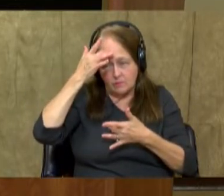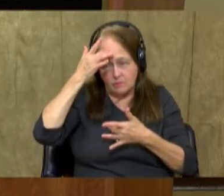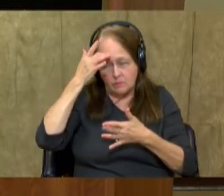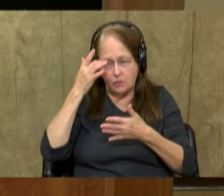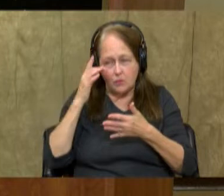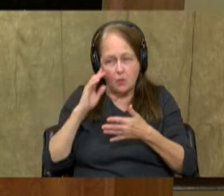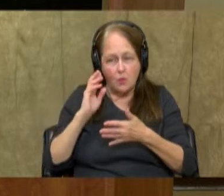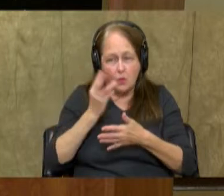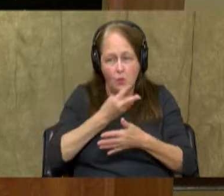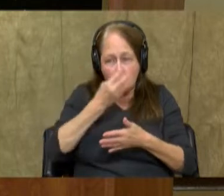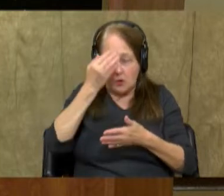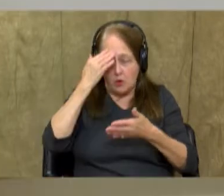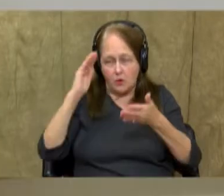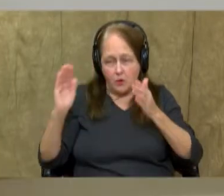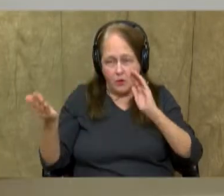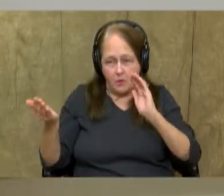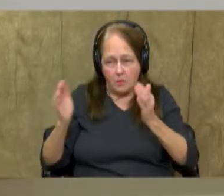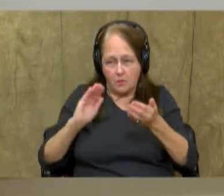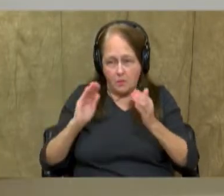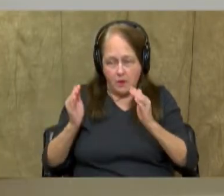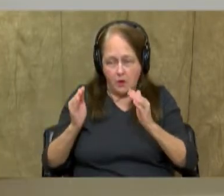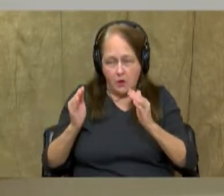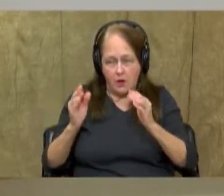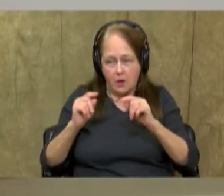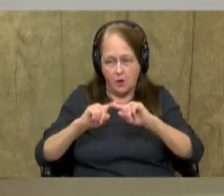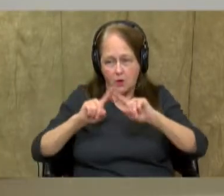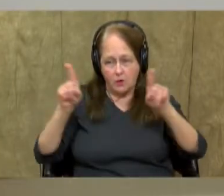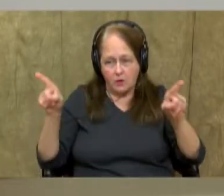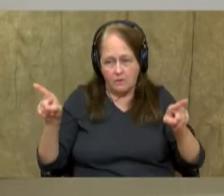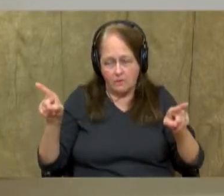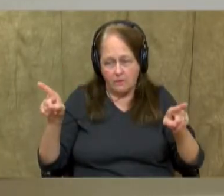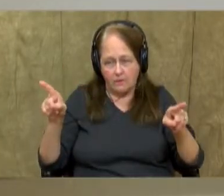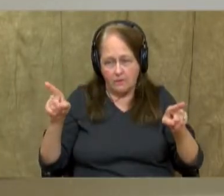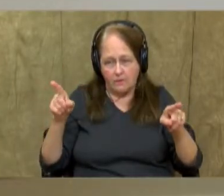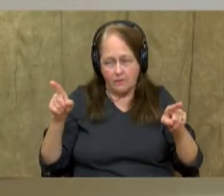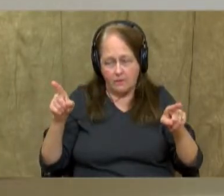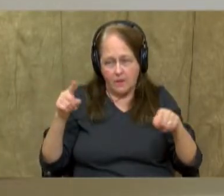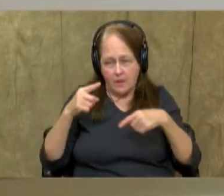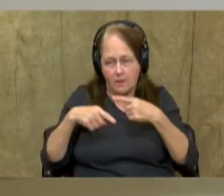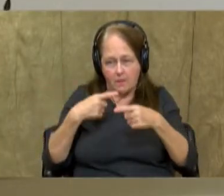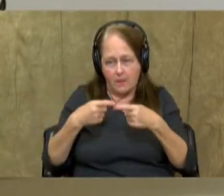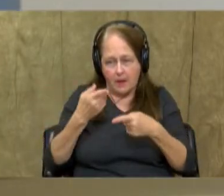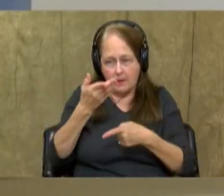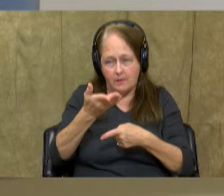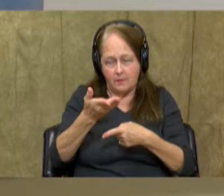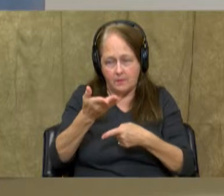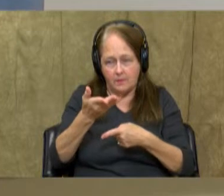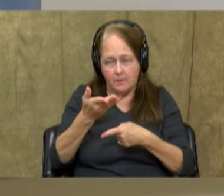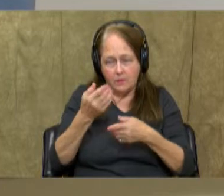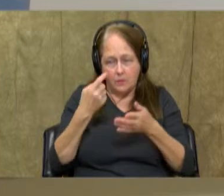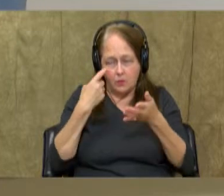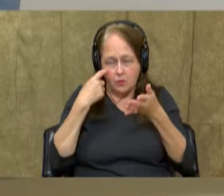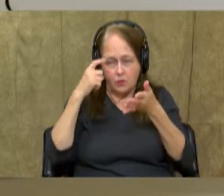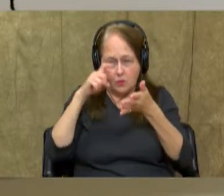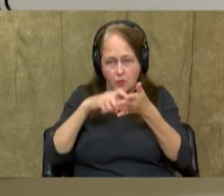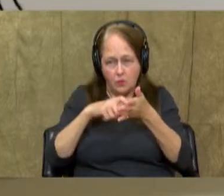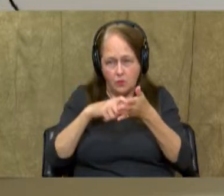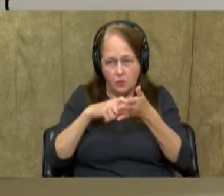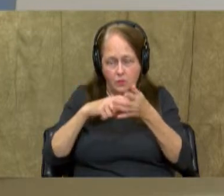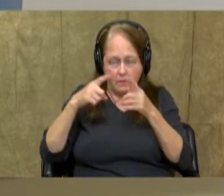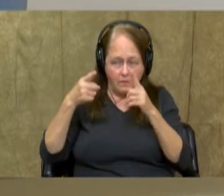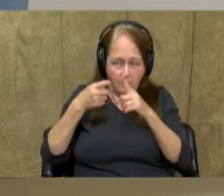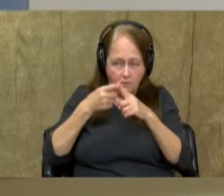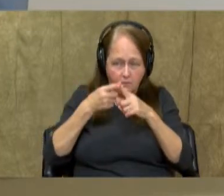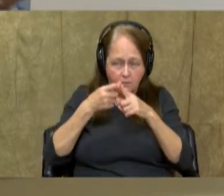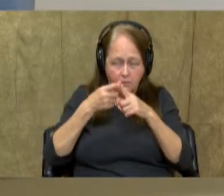Now, we know that we're comparing and contrasting texts, correct? Yeah. We just noticed something. In the